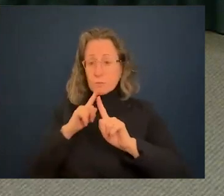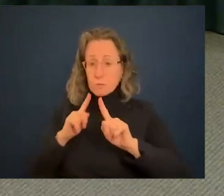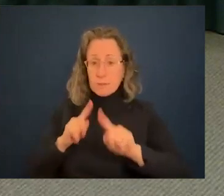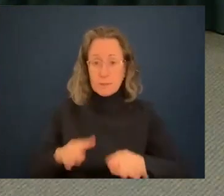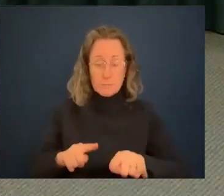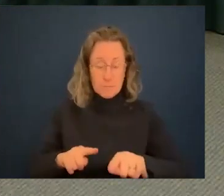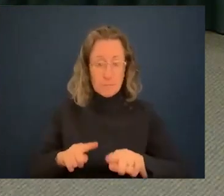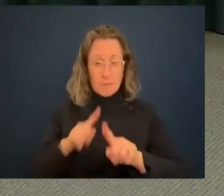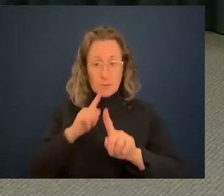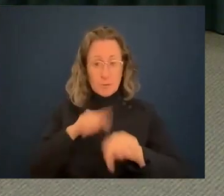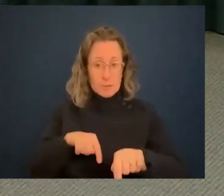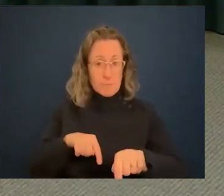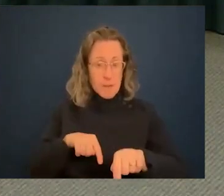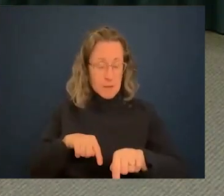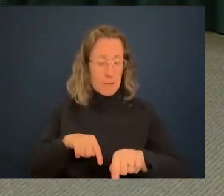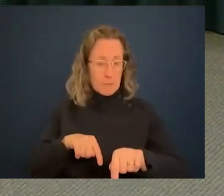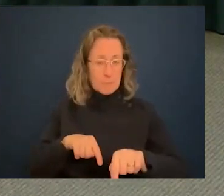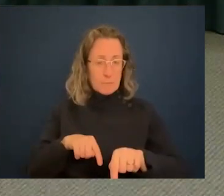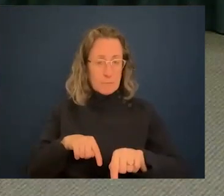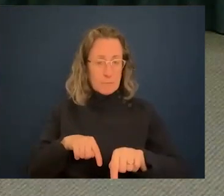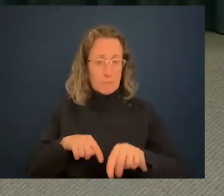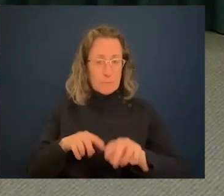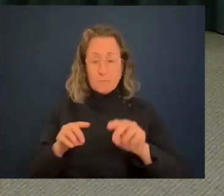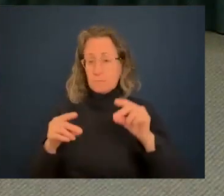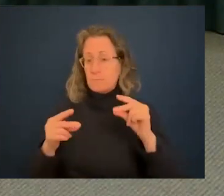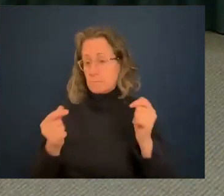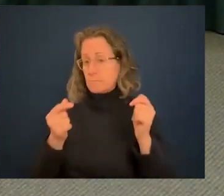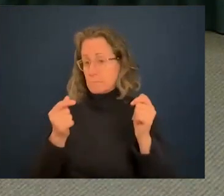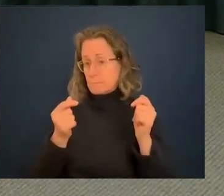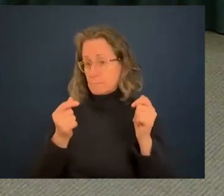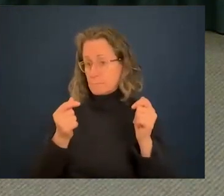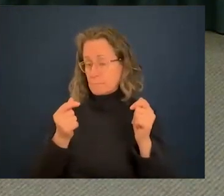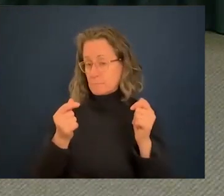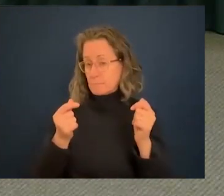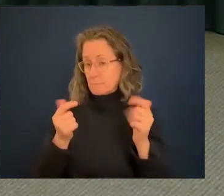uh a call for transport